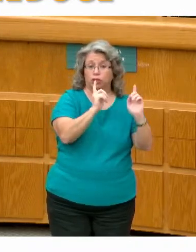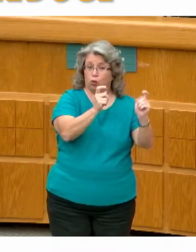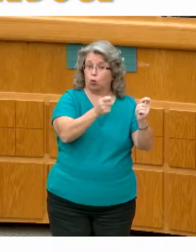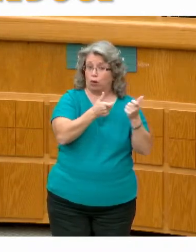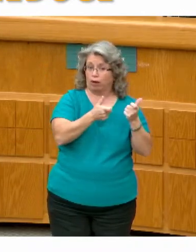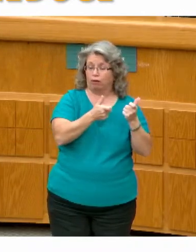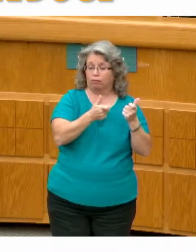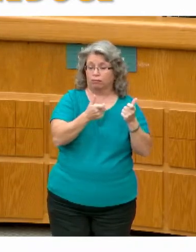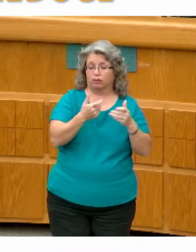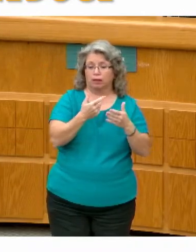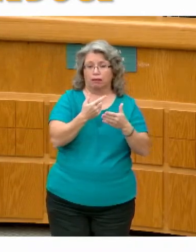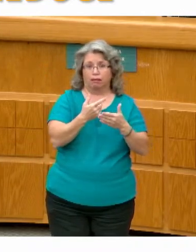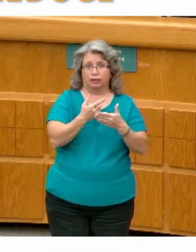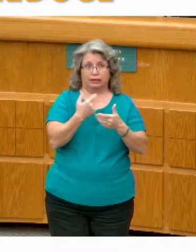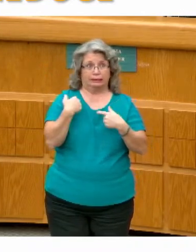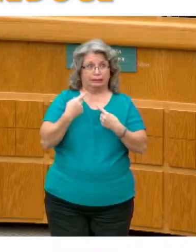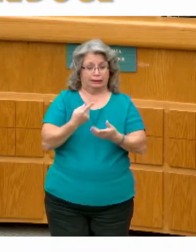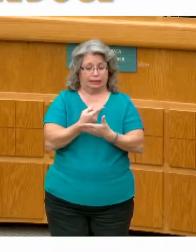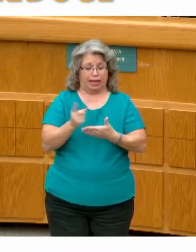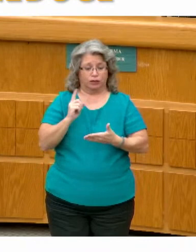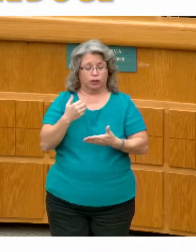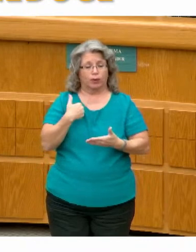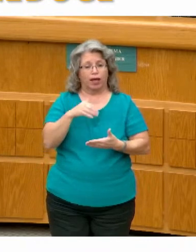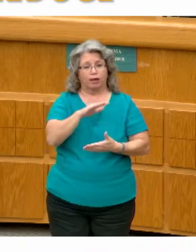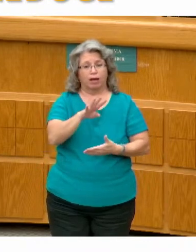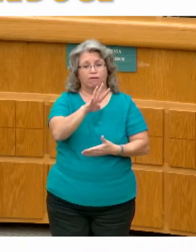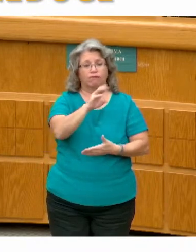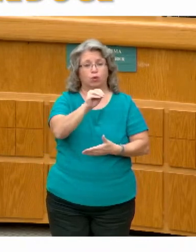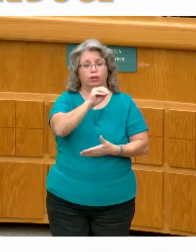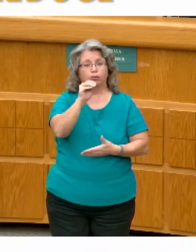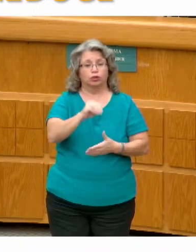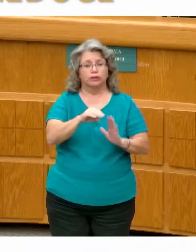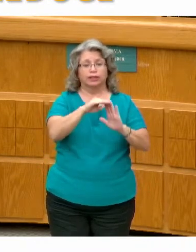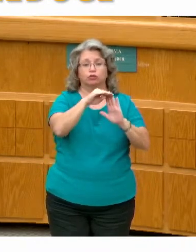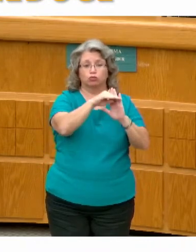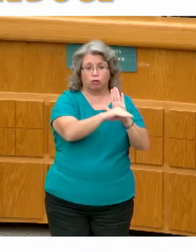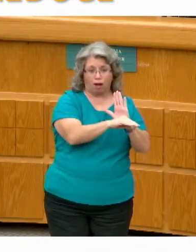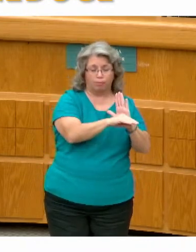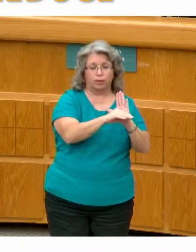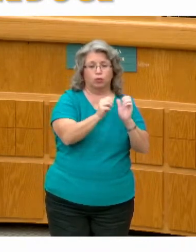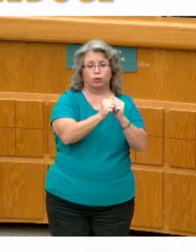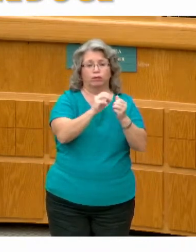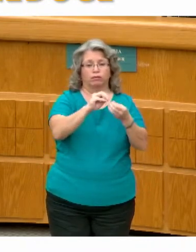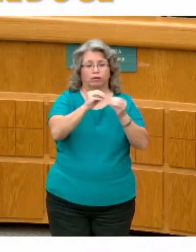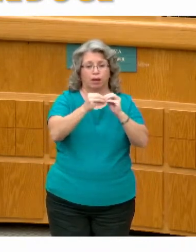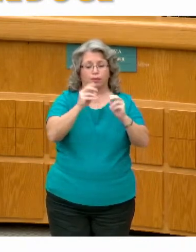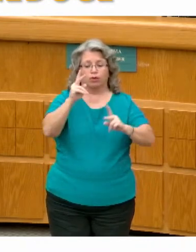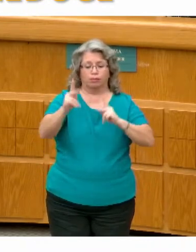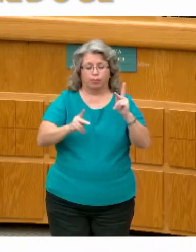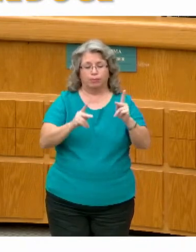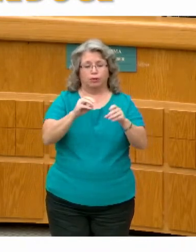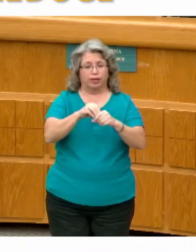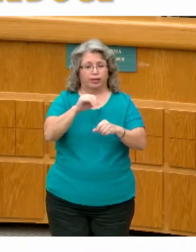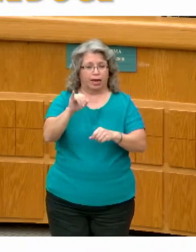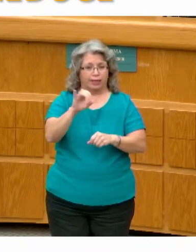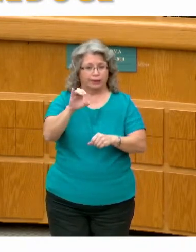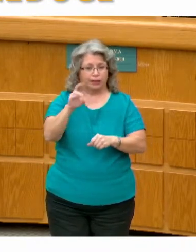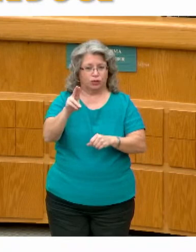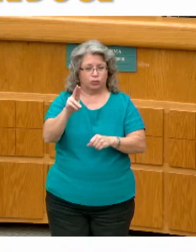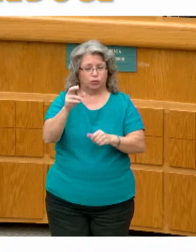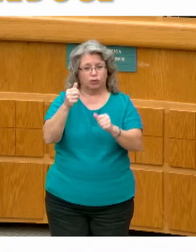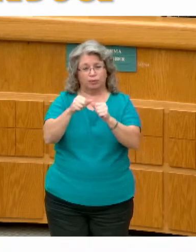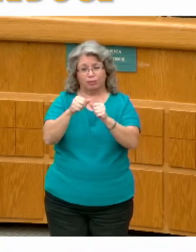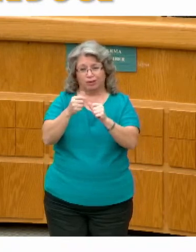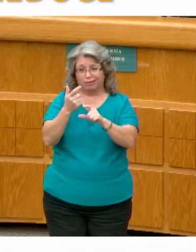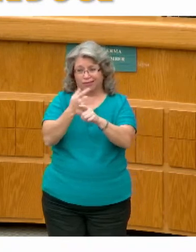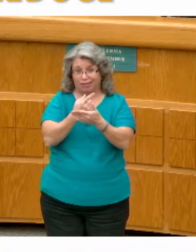about a 40% decline in the number of people with COVID in the ICU, and that's a very good sign. If you remember from last week, there was a